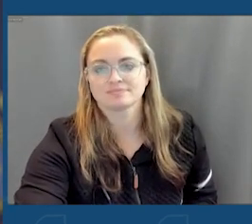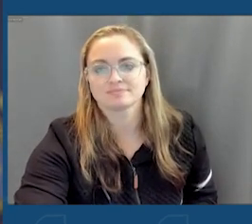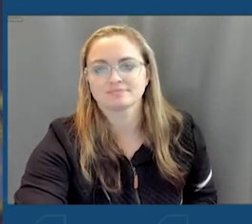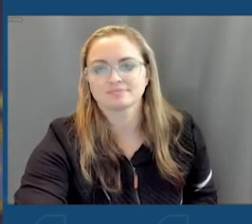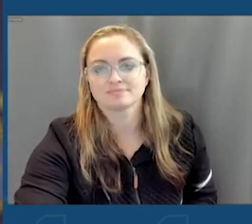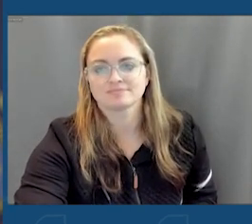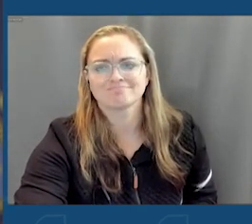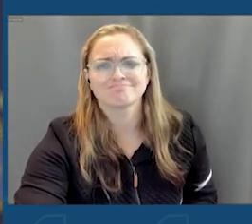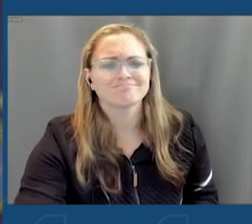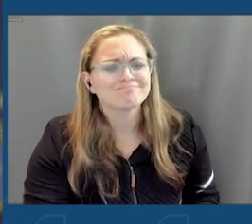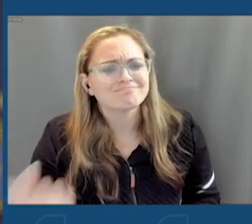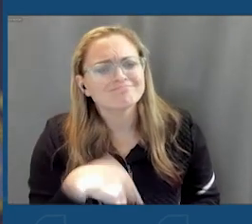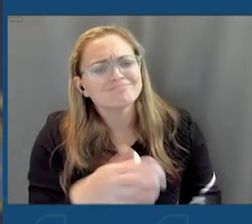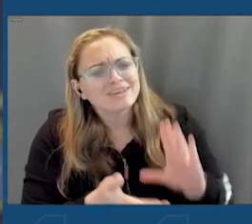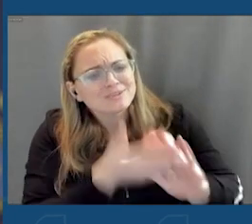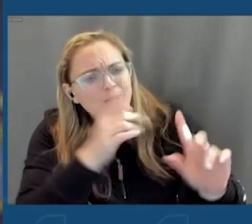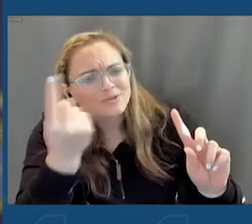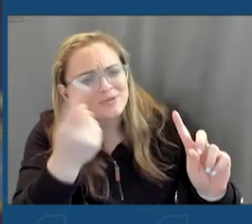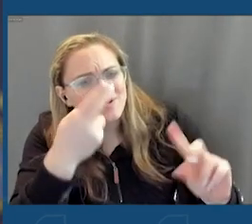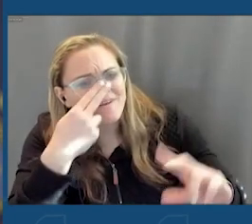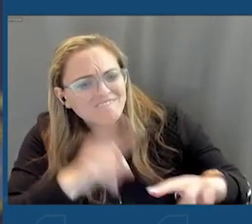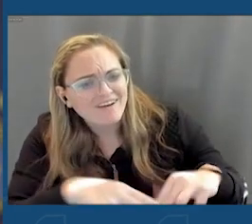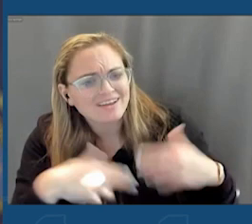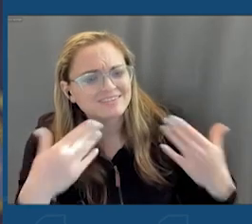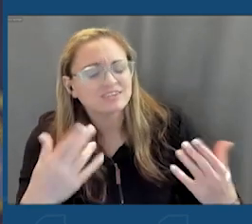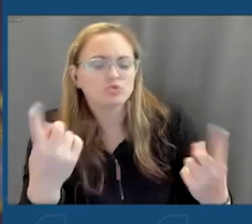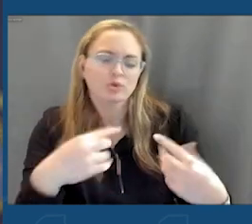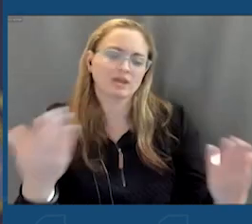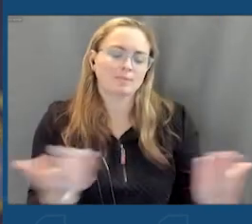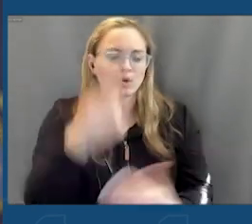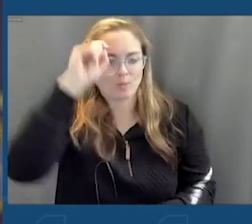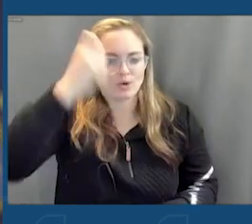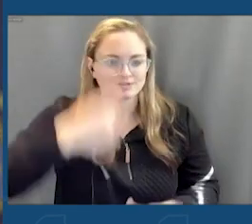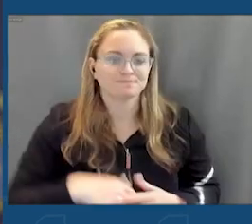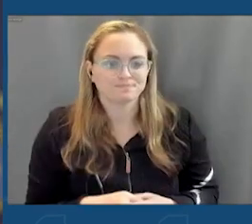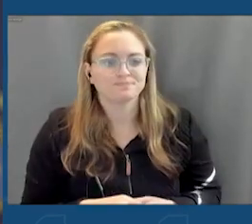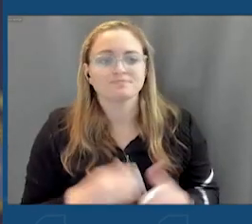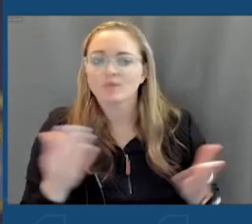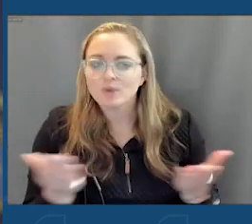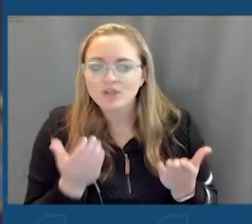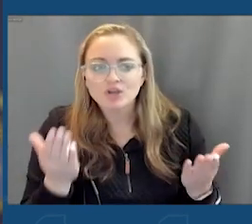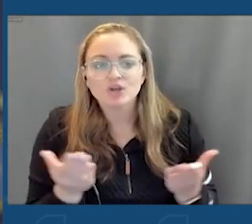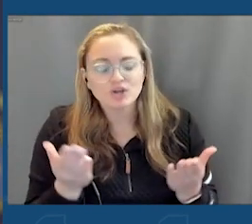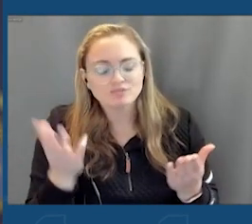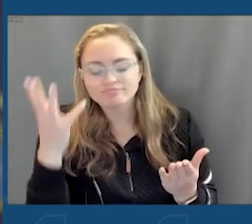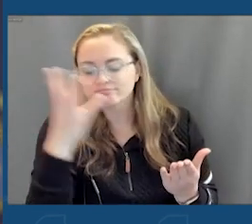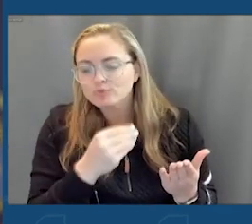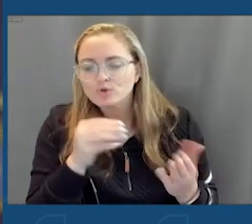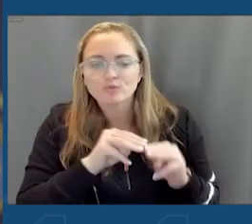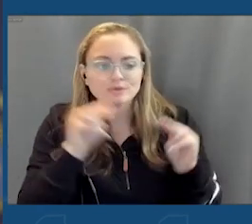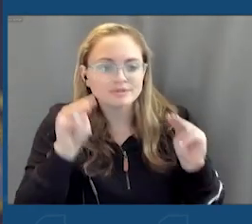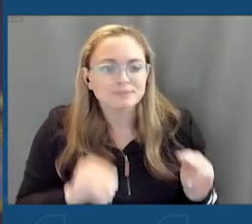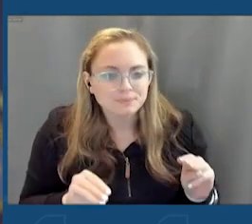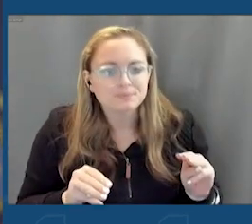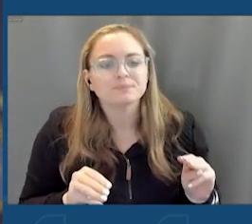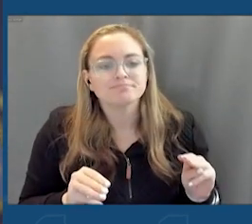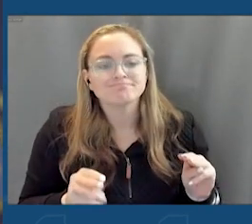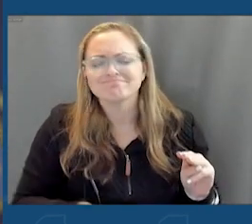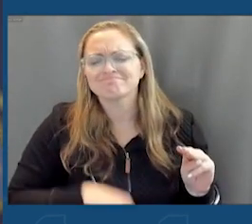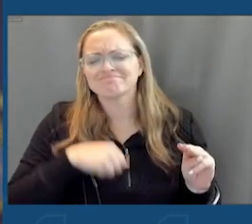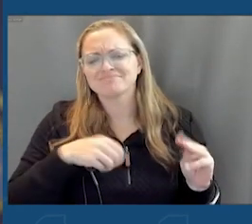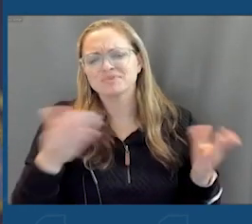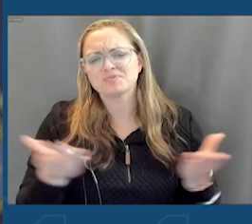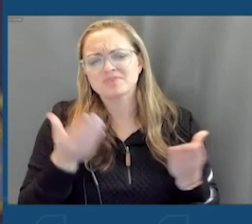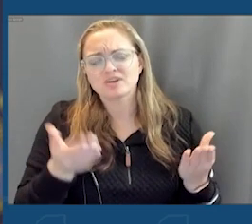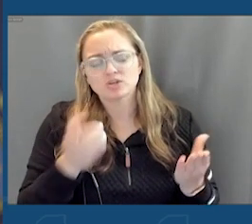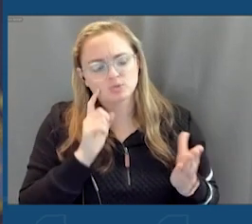let's go somewhere fun. So we came here to the Bronx. We are here at this beautiful museum, and I'm so proud to be here. Let me